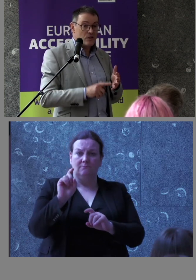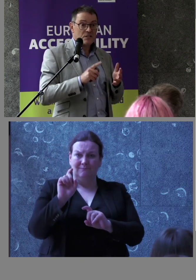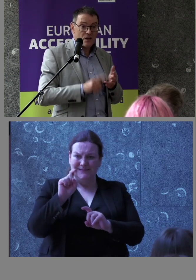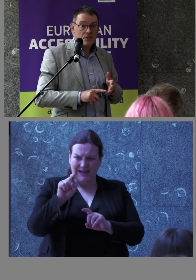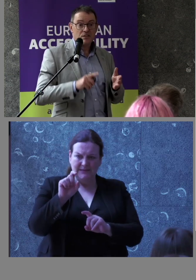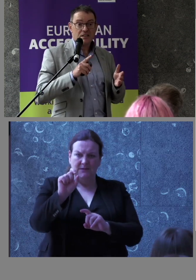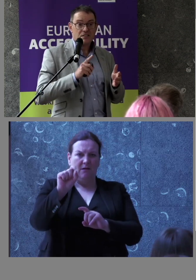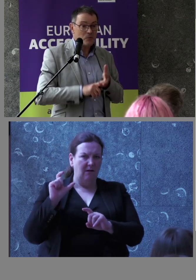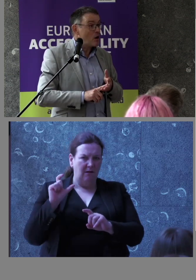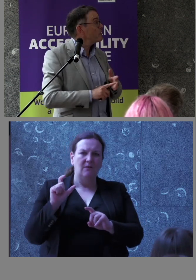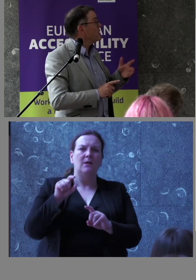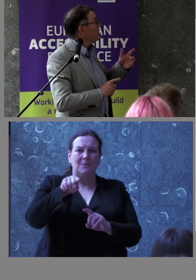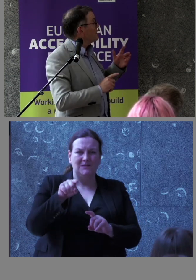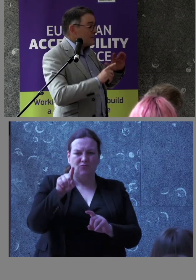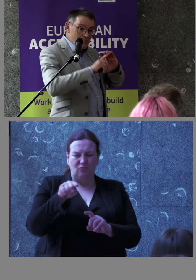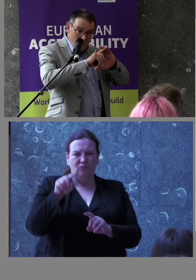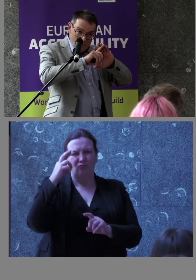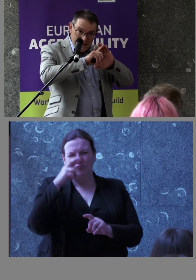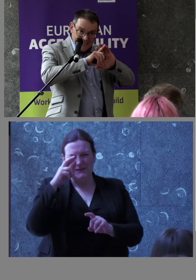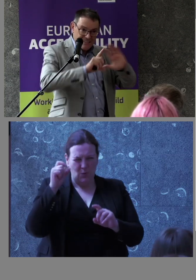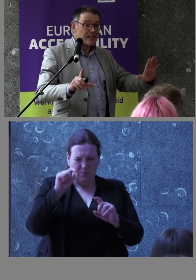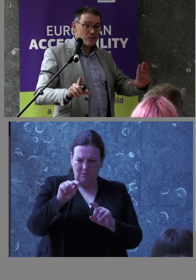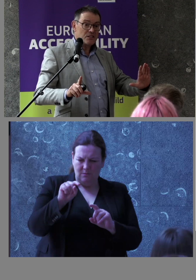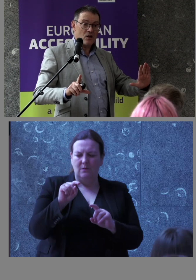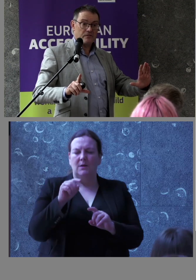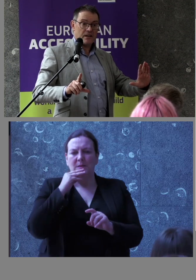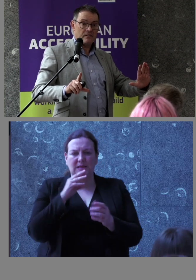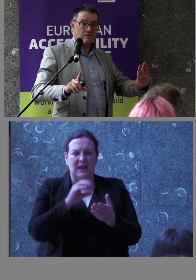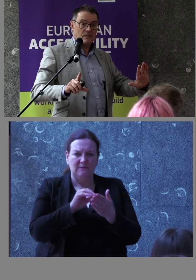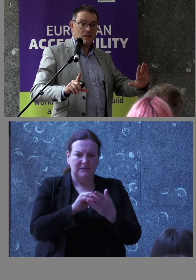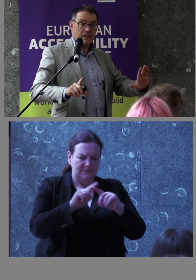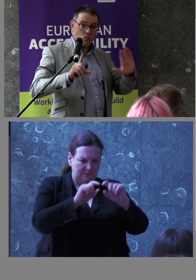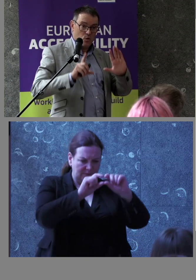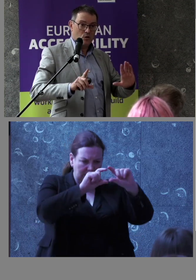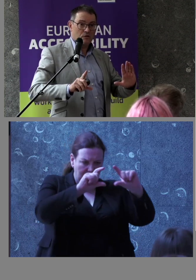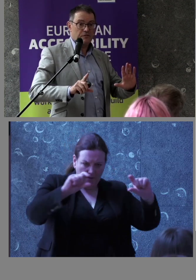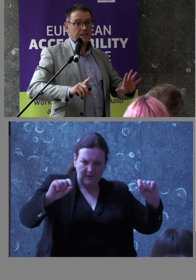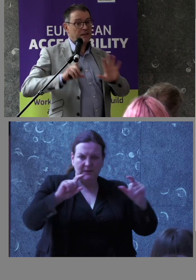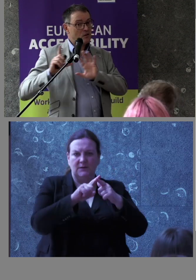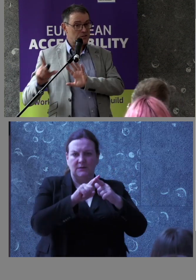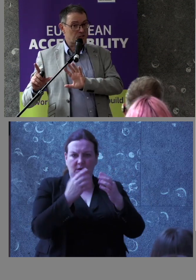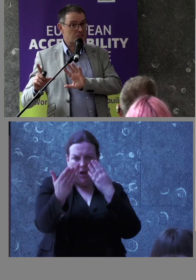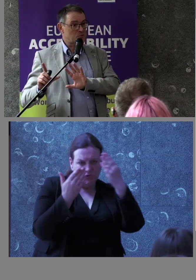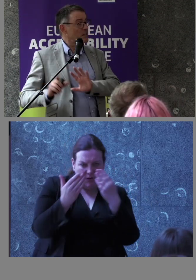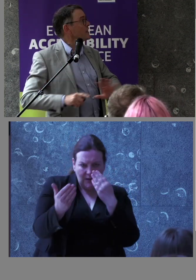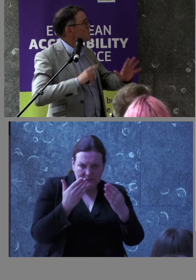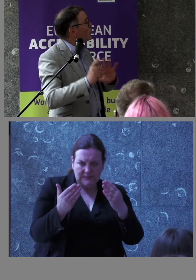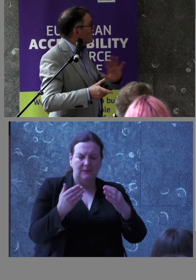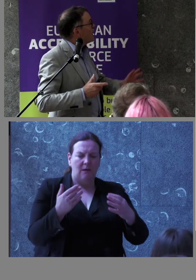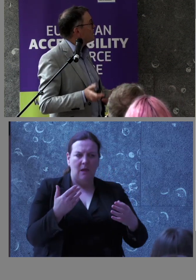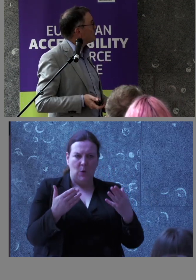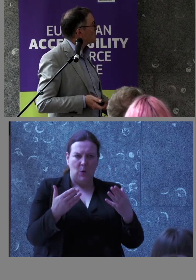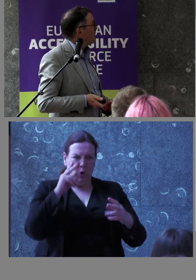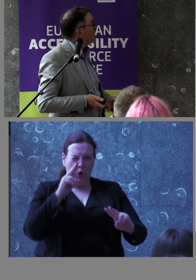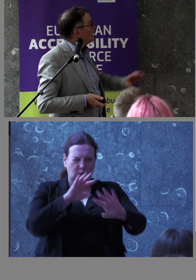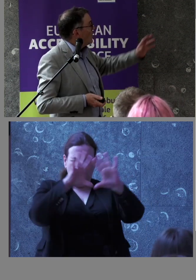about accessibility and driving that forward. And it involves things like having people with disability, say with vision impairment,